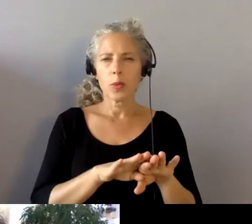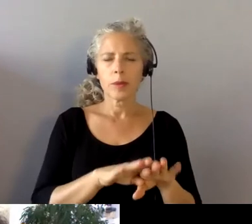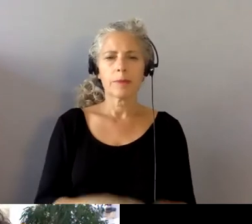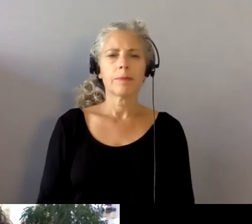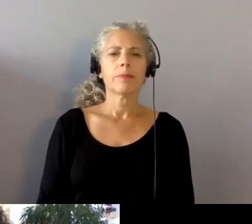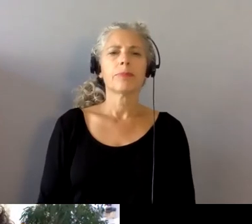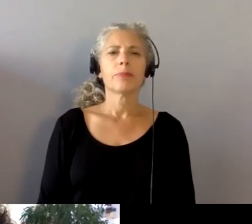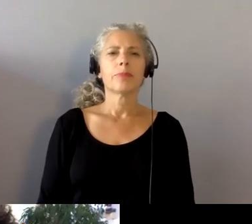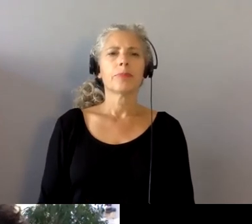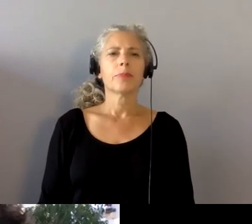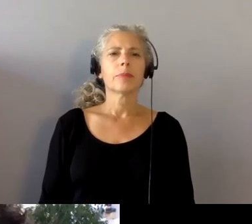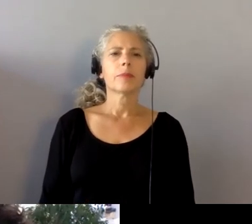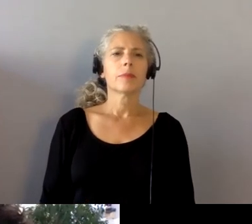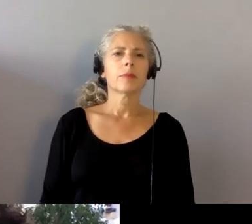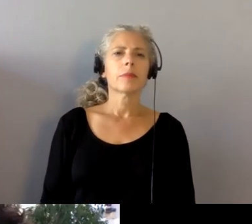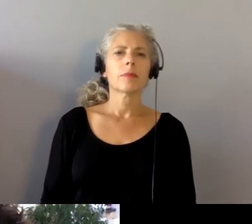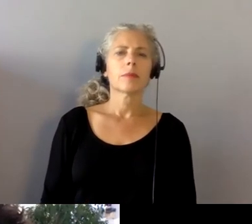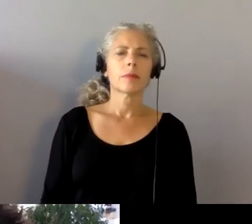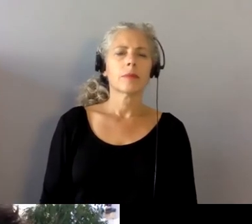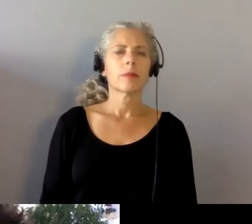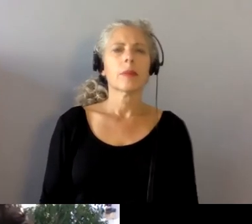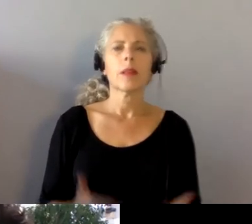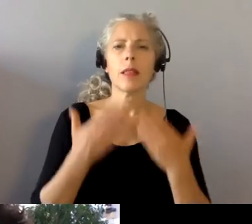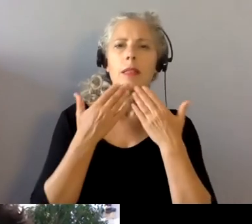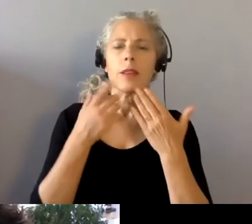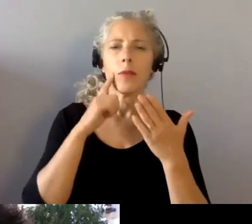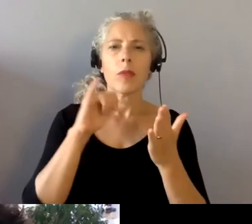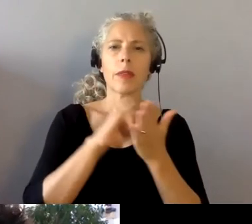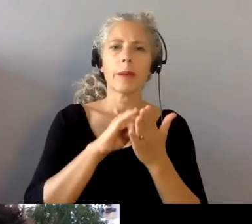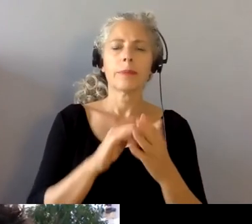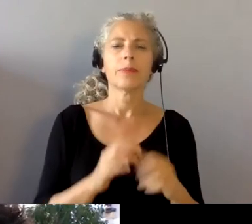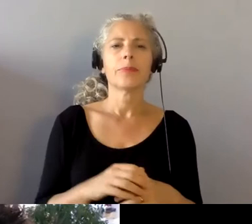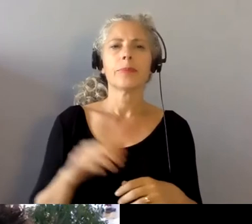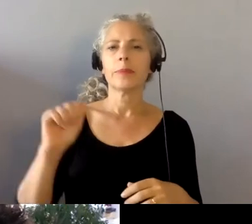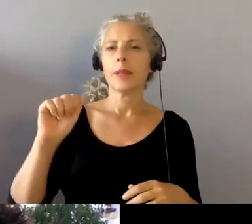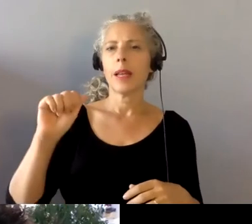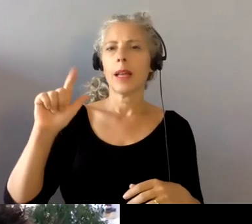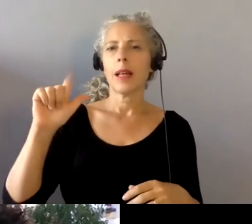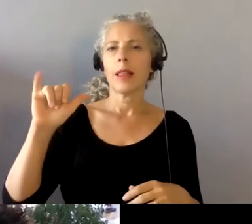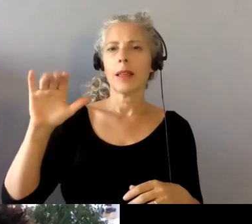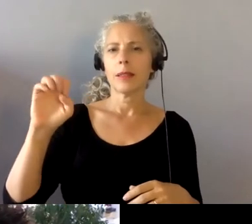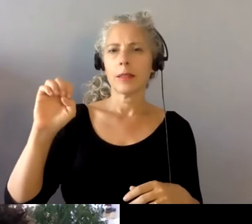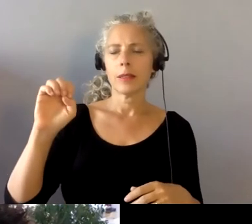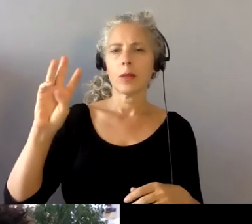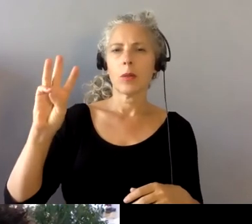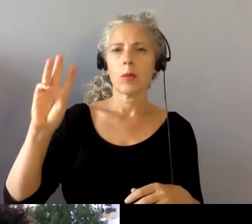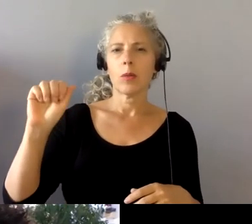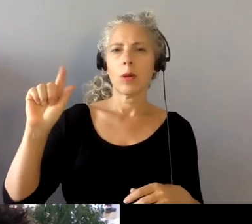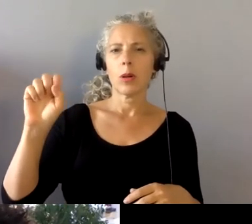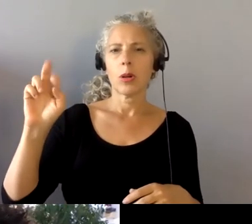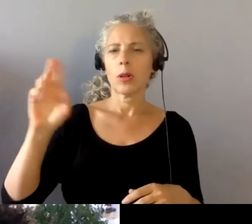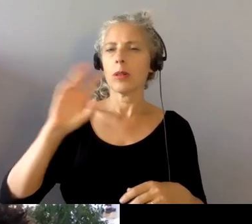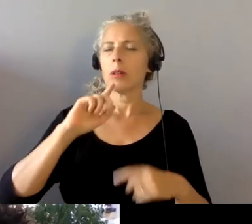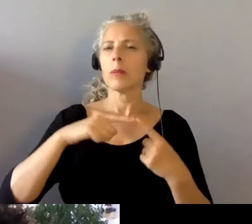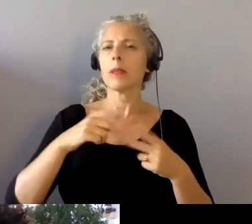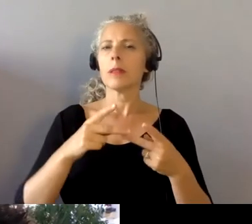I think people have a little bit of time. But thank you for that. And Alice Walker has also talked a lot about the space of joy and